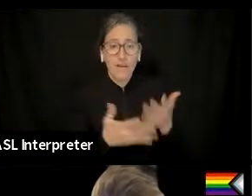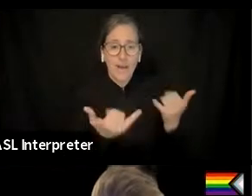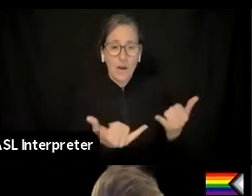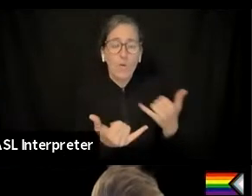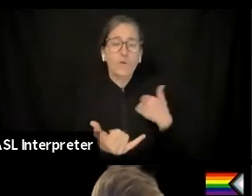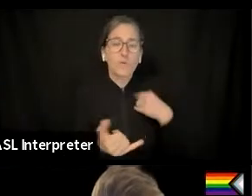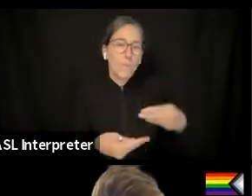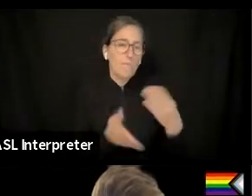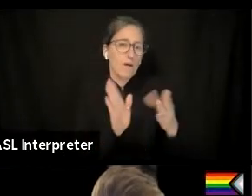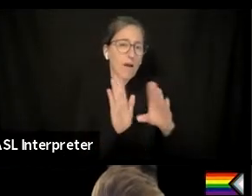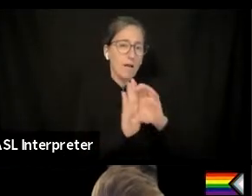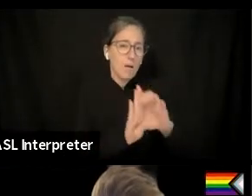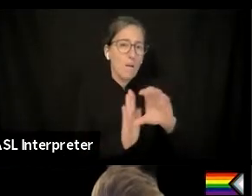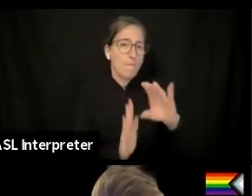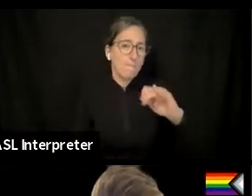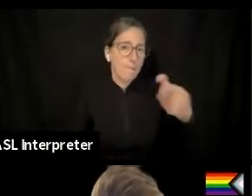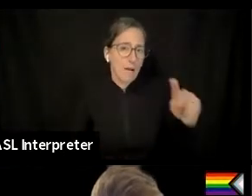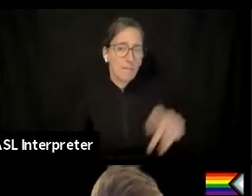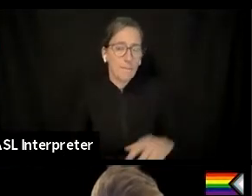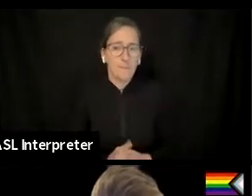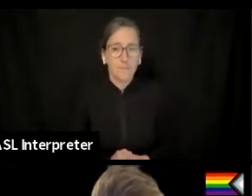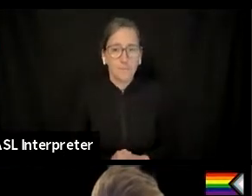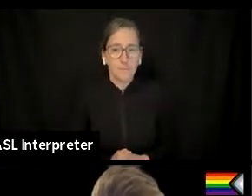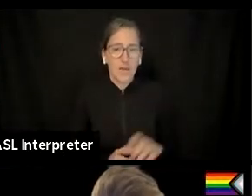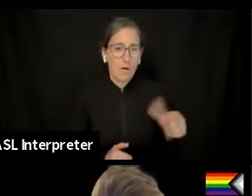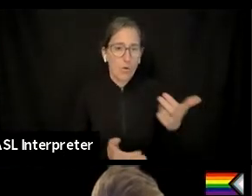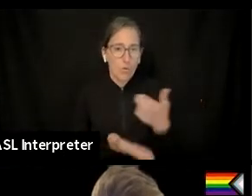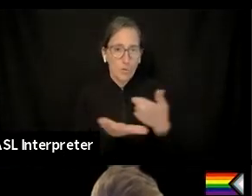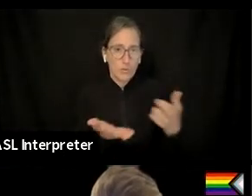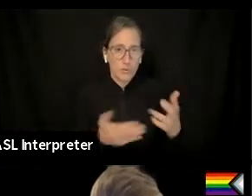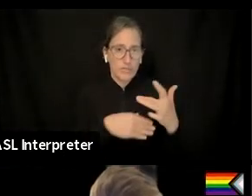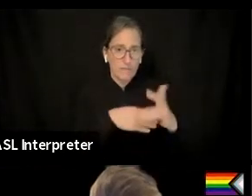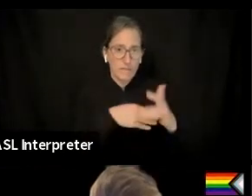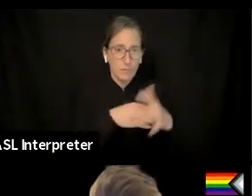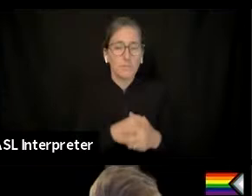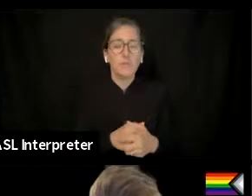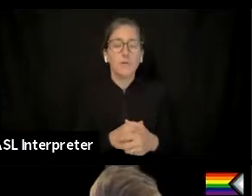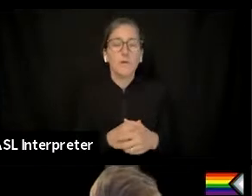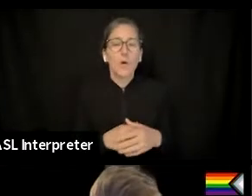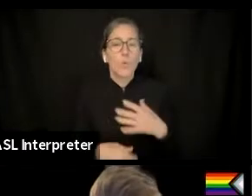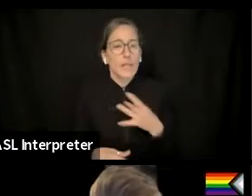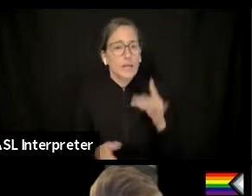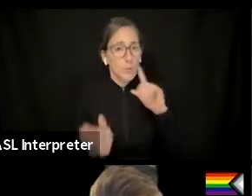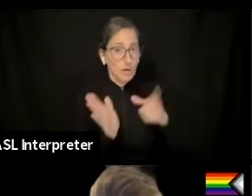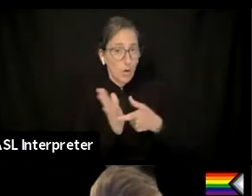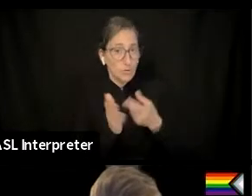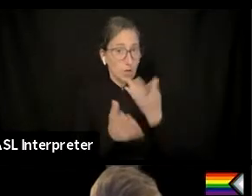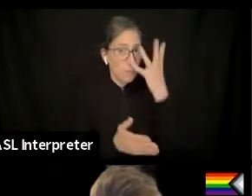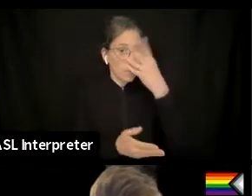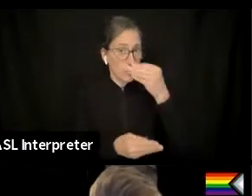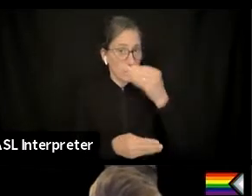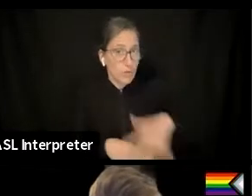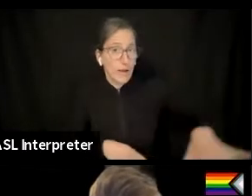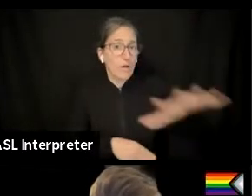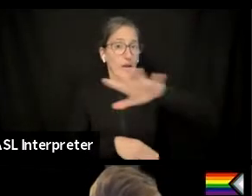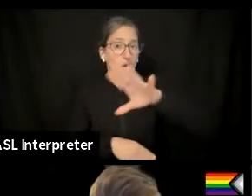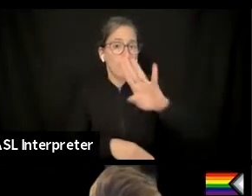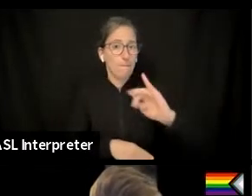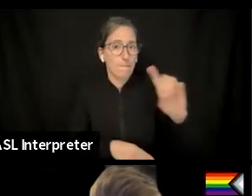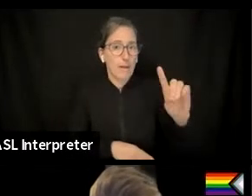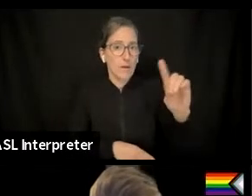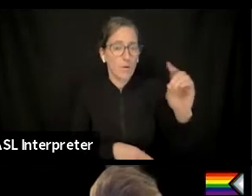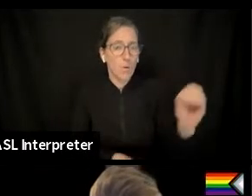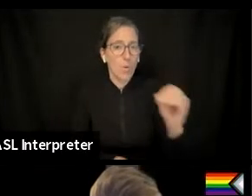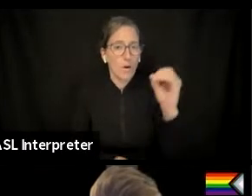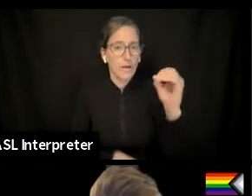additional resources provided below. We would like to acknowledge that the beautiful land known as Bend, Oregon, north to the